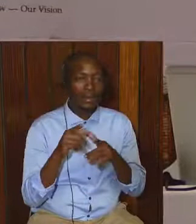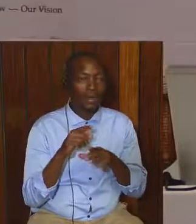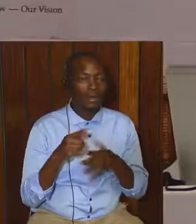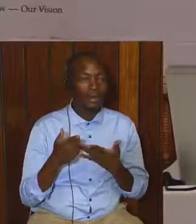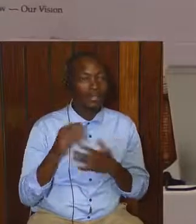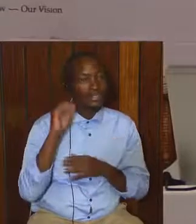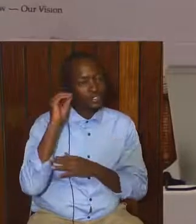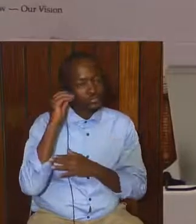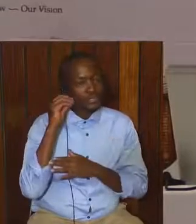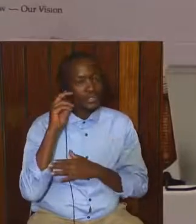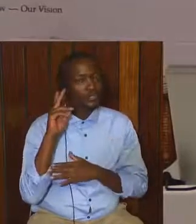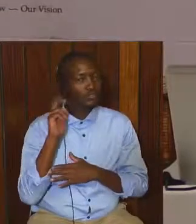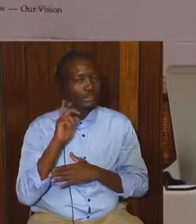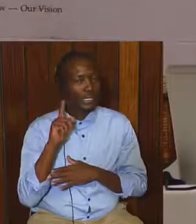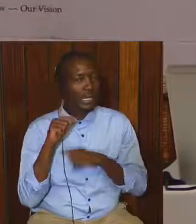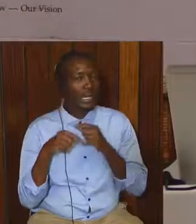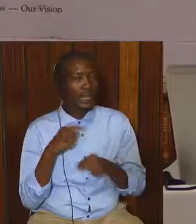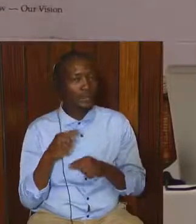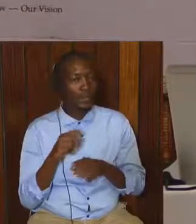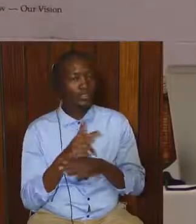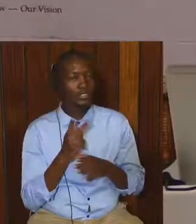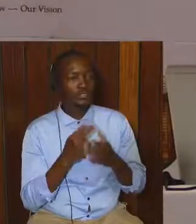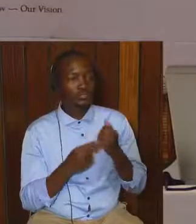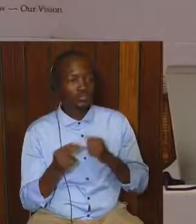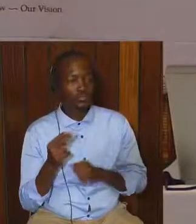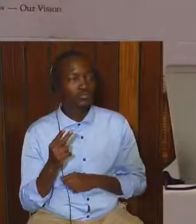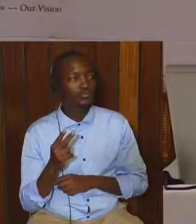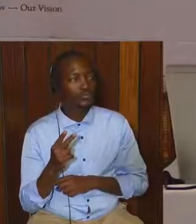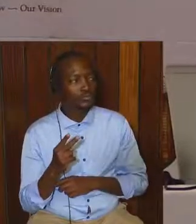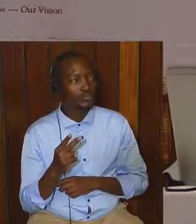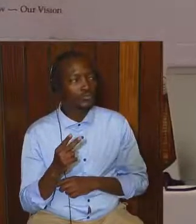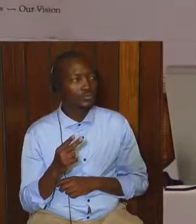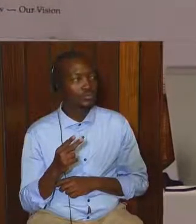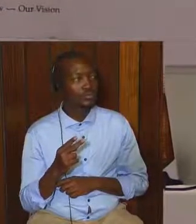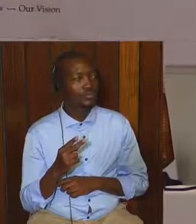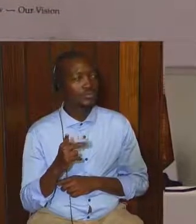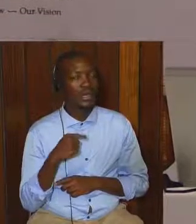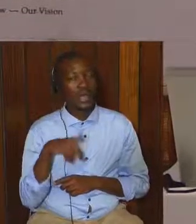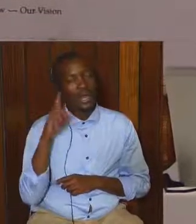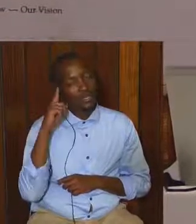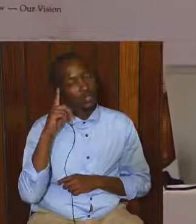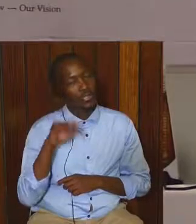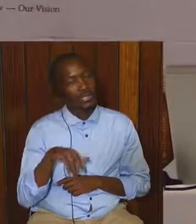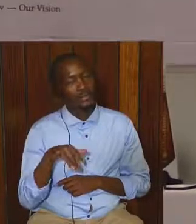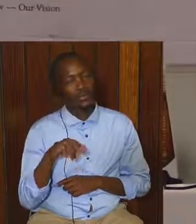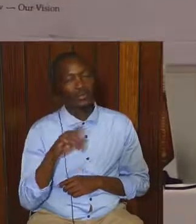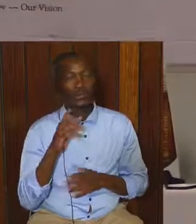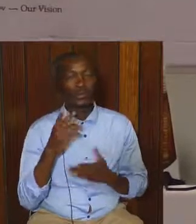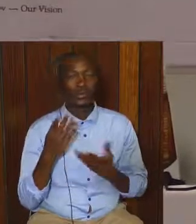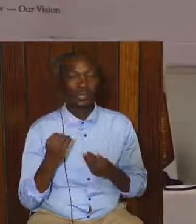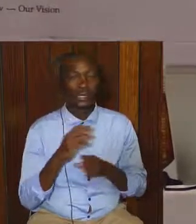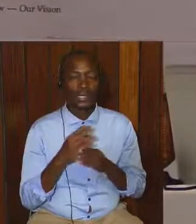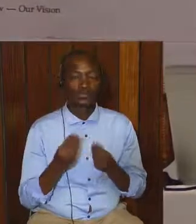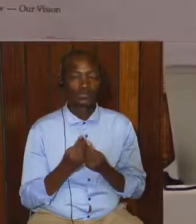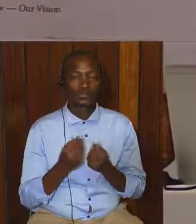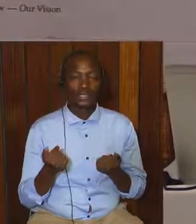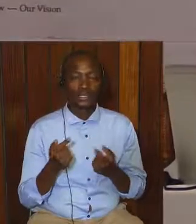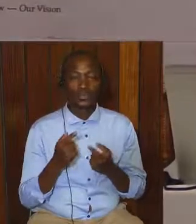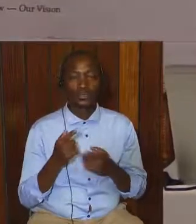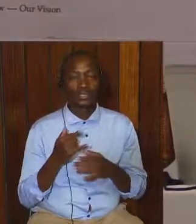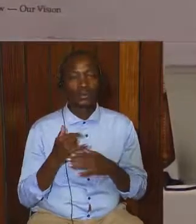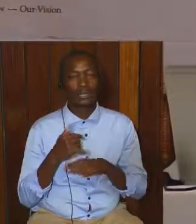quite interested to hear about these two. And I thought that we had to deal with our earlier